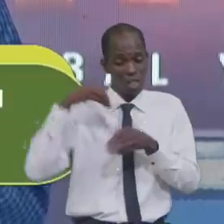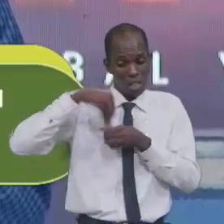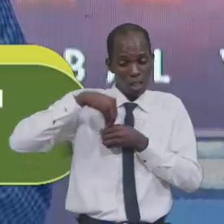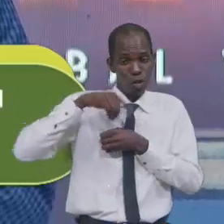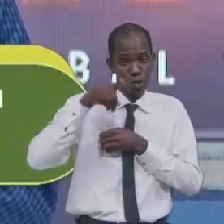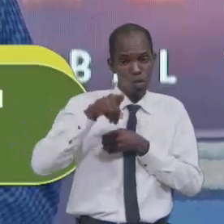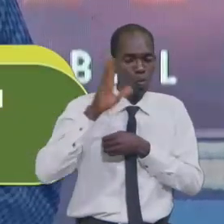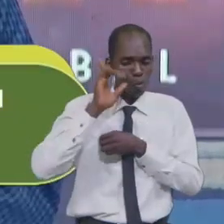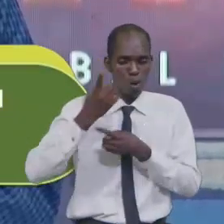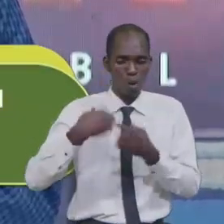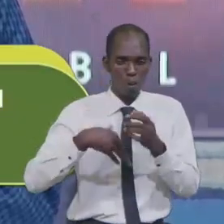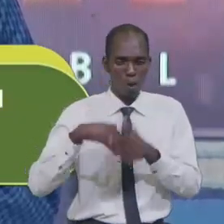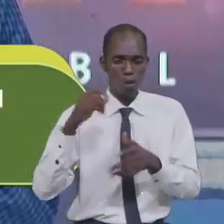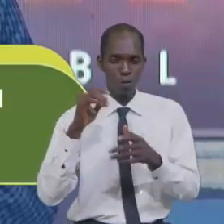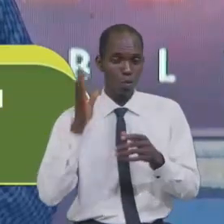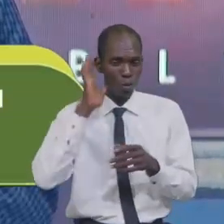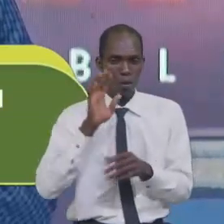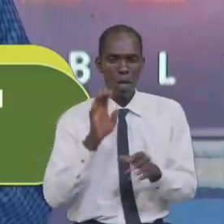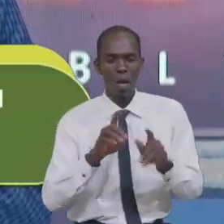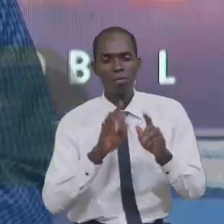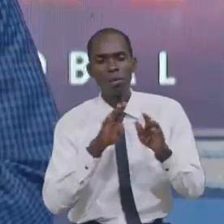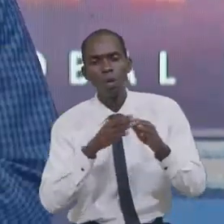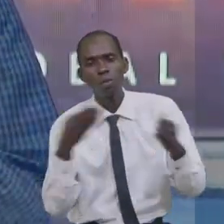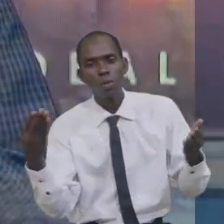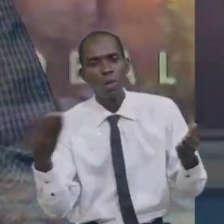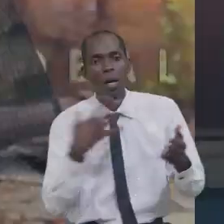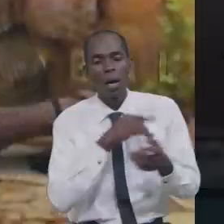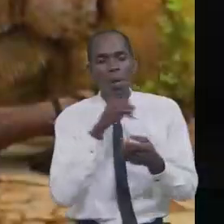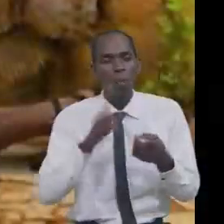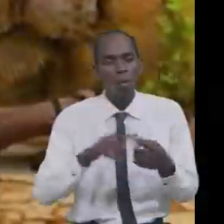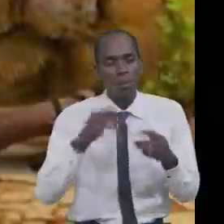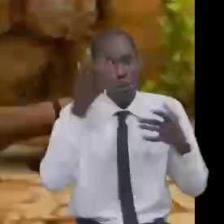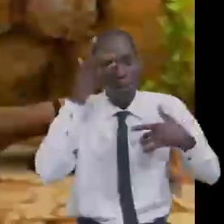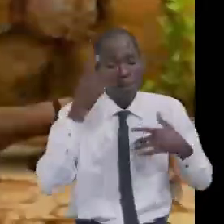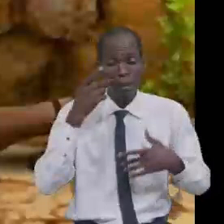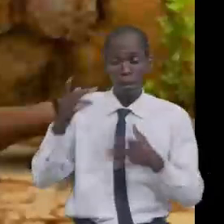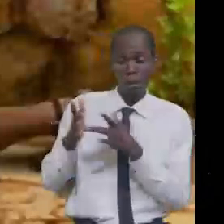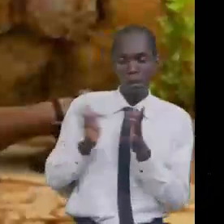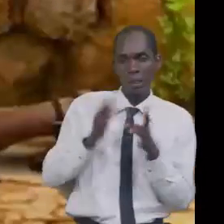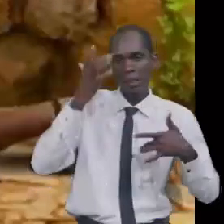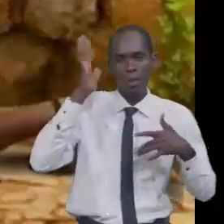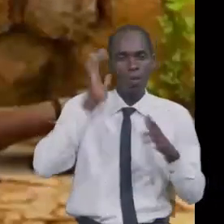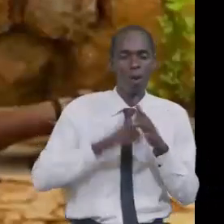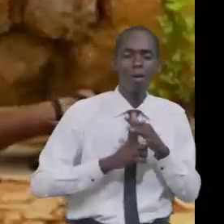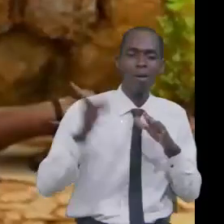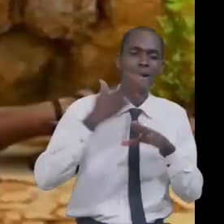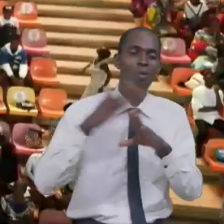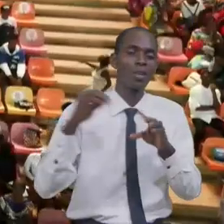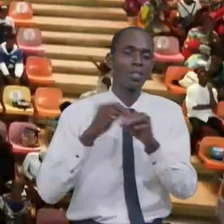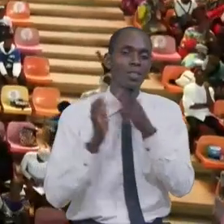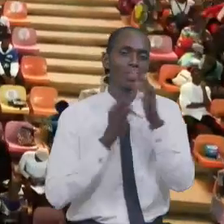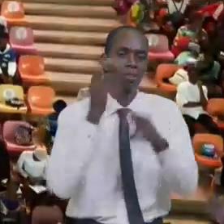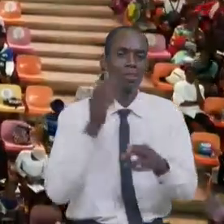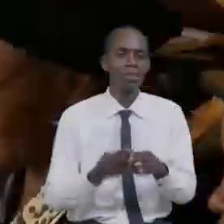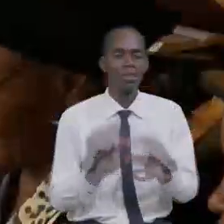you, that sickness, that infirmity will flee away in Jesus' name. Look at